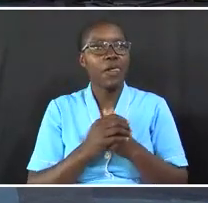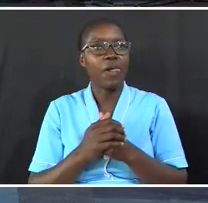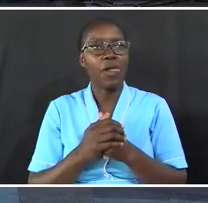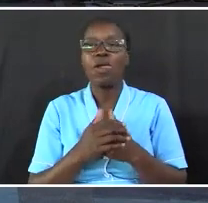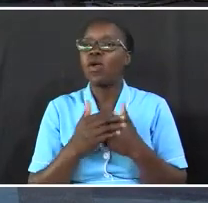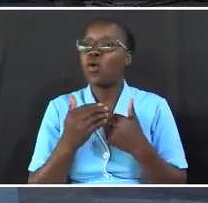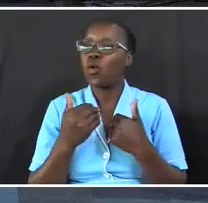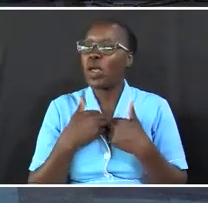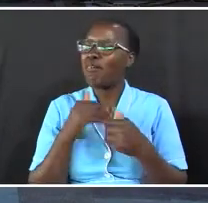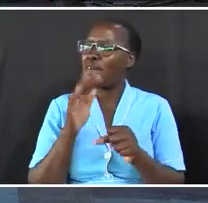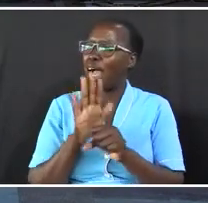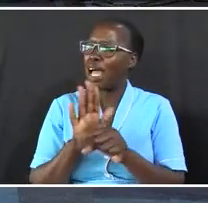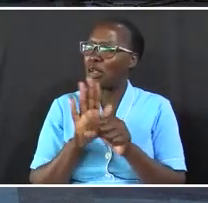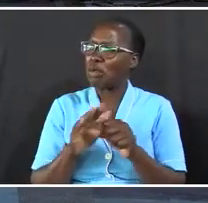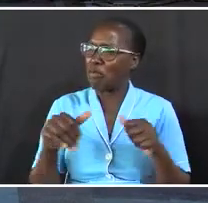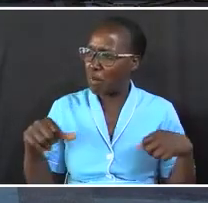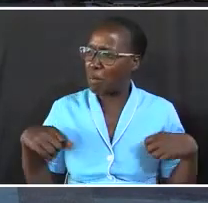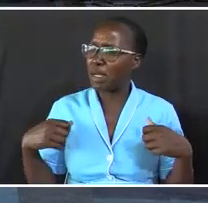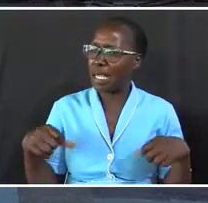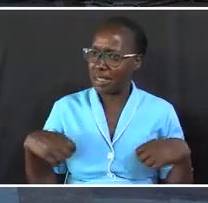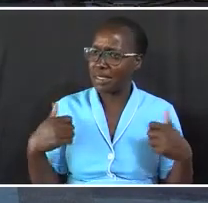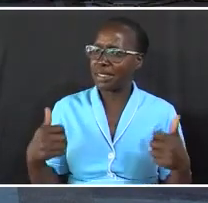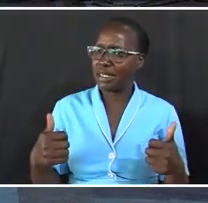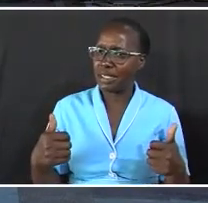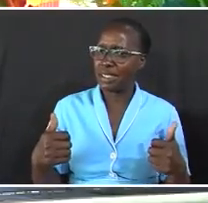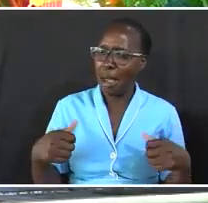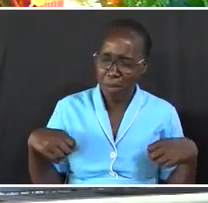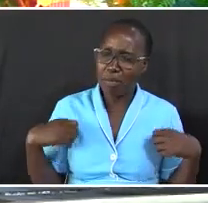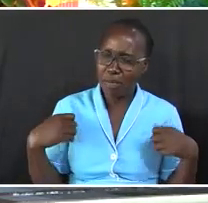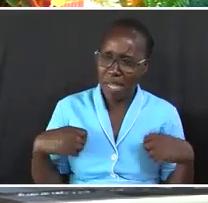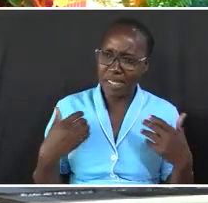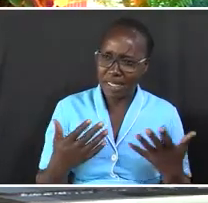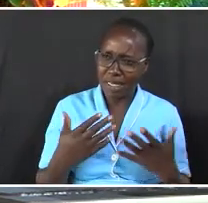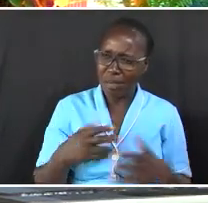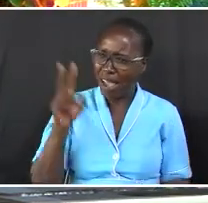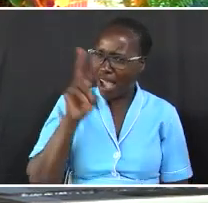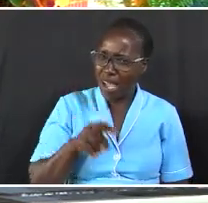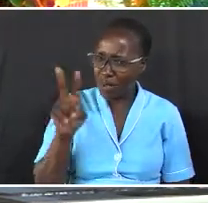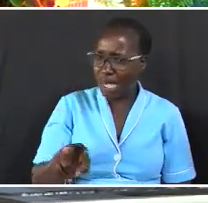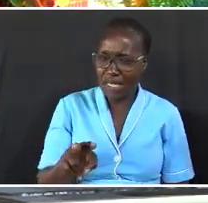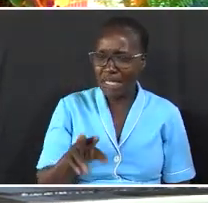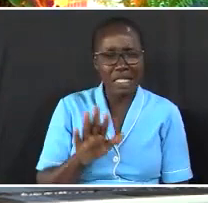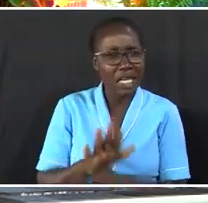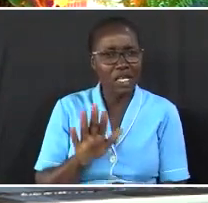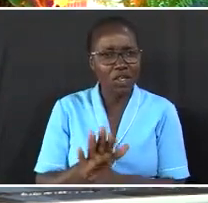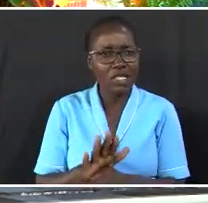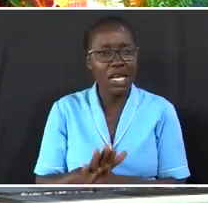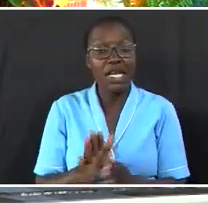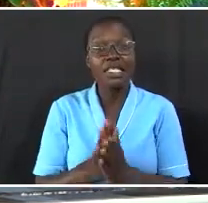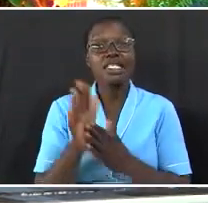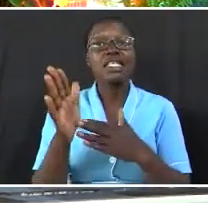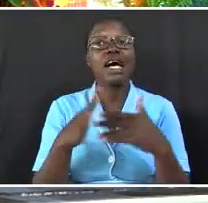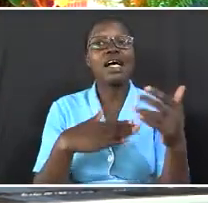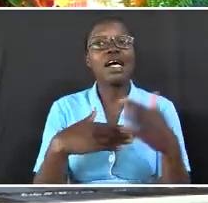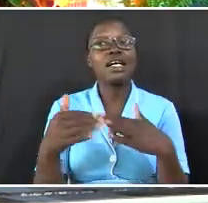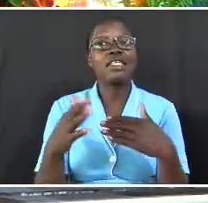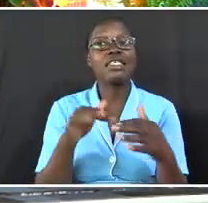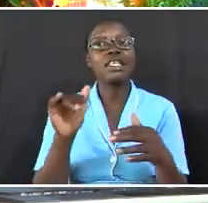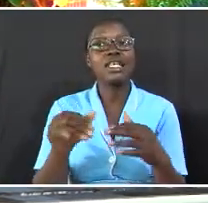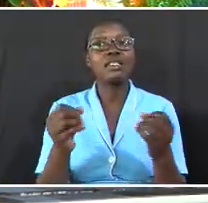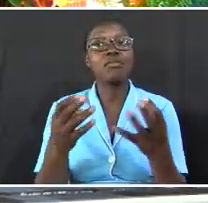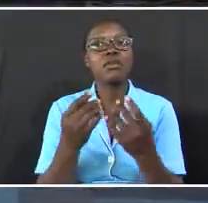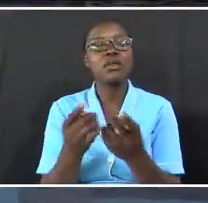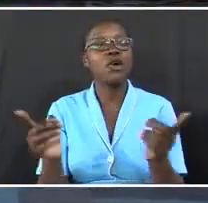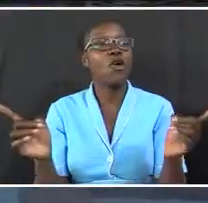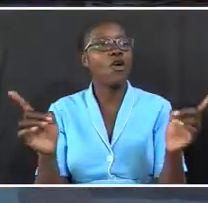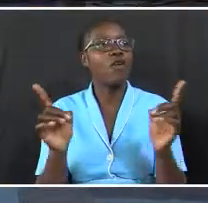we have a lot of pride. We have a lot of arrogance. And this is an indication that many of